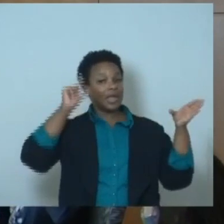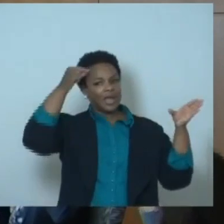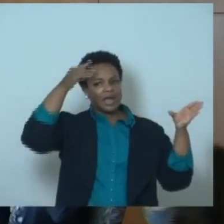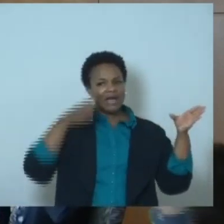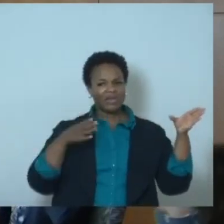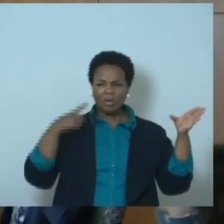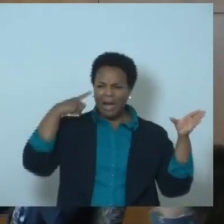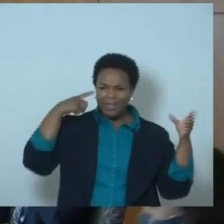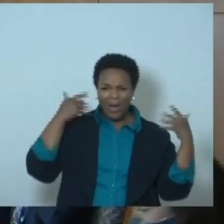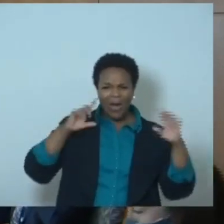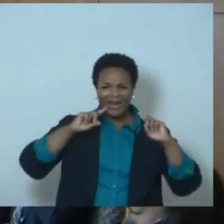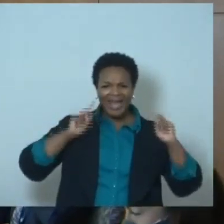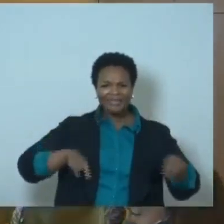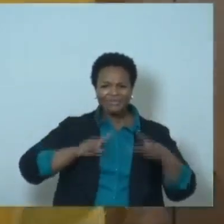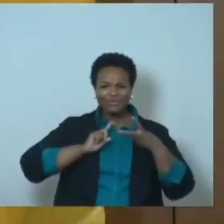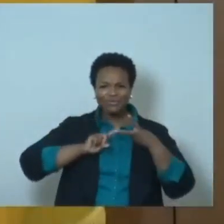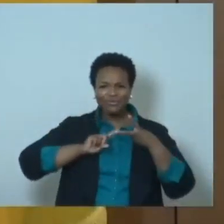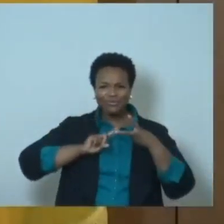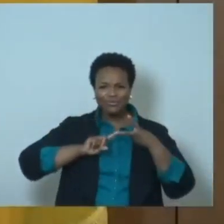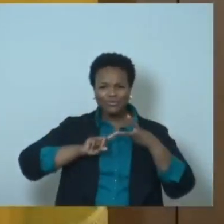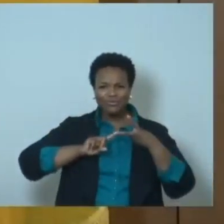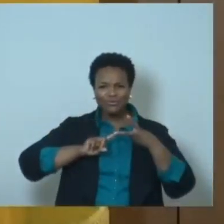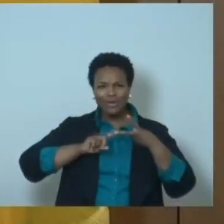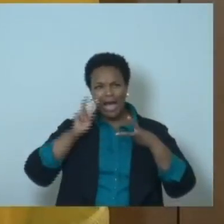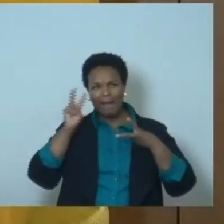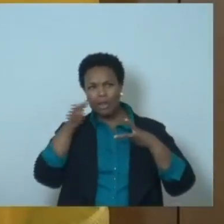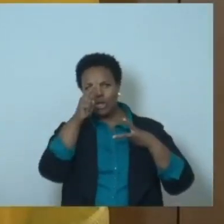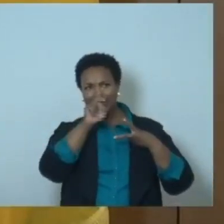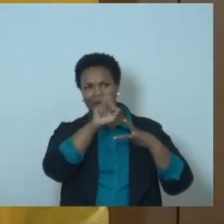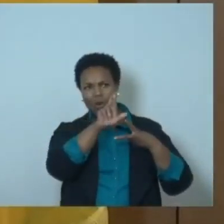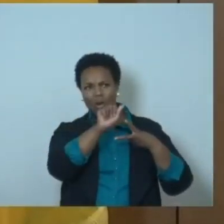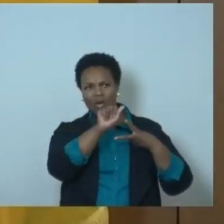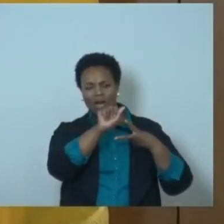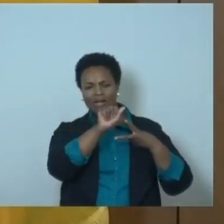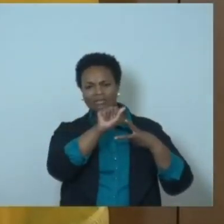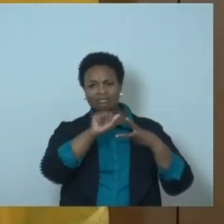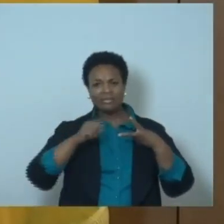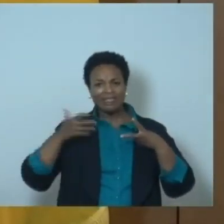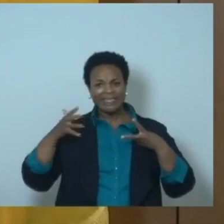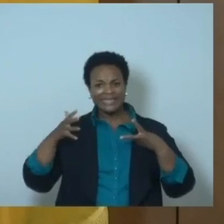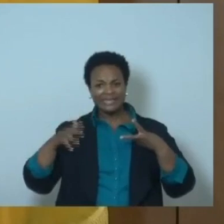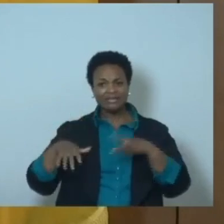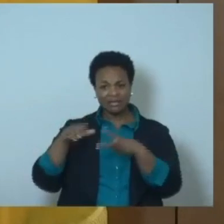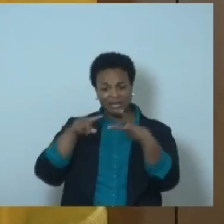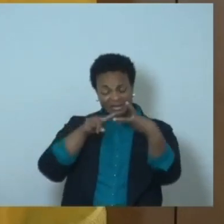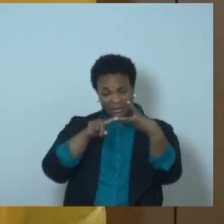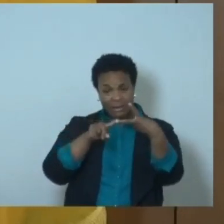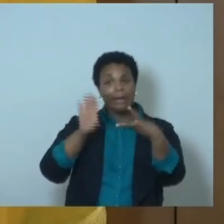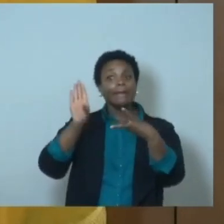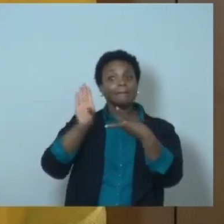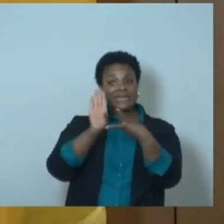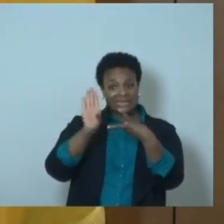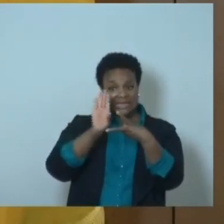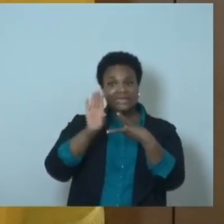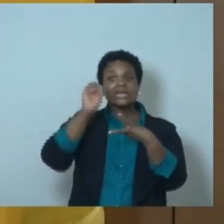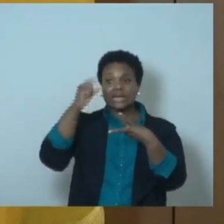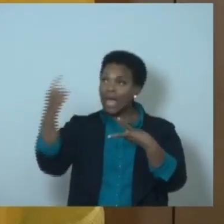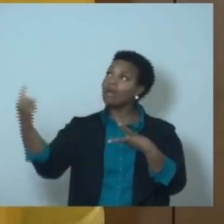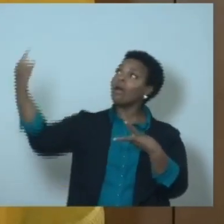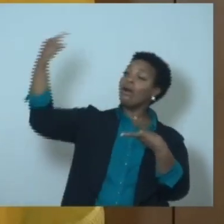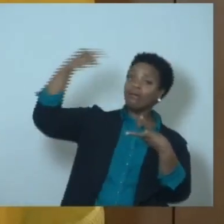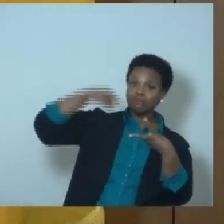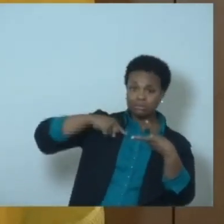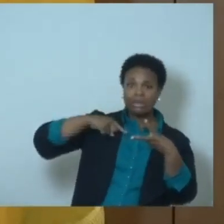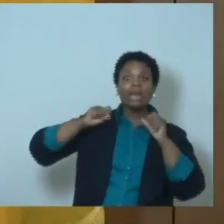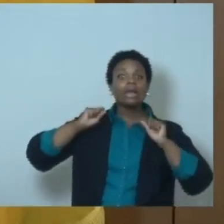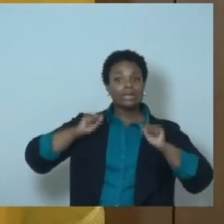answered that, Brittany. So I'm looking at Nora. I don't have anything to add. Film industry is included in how we relaxed,